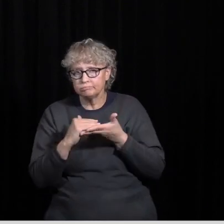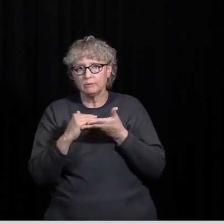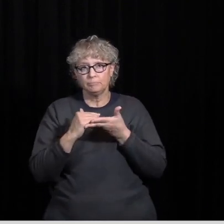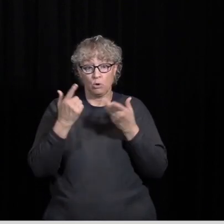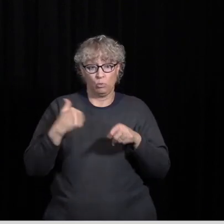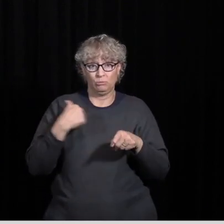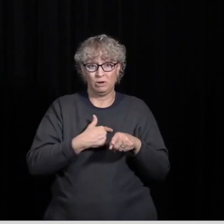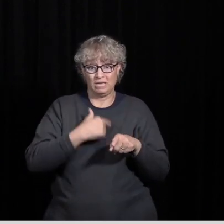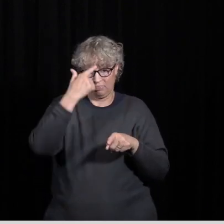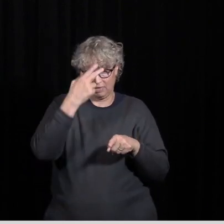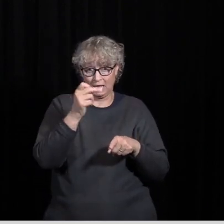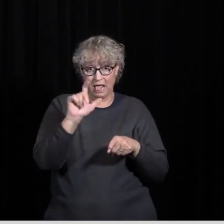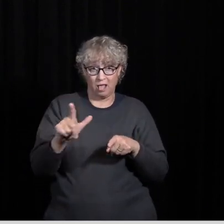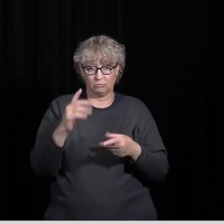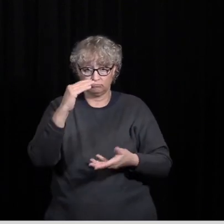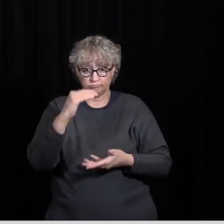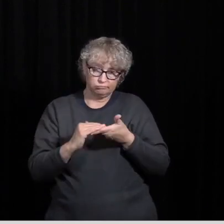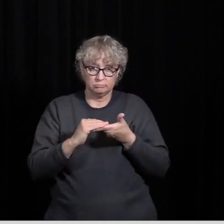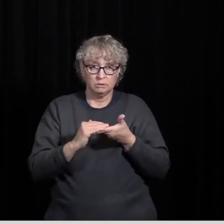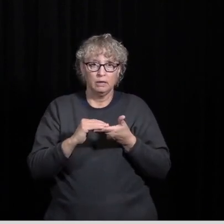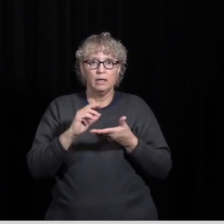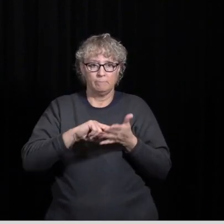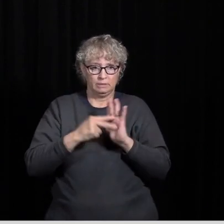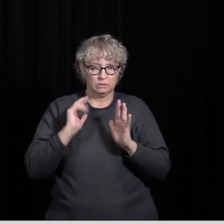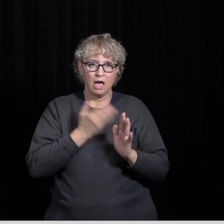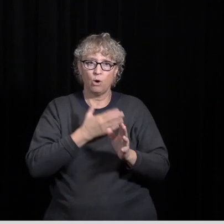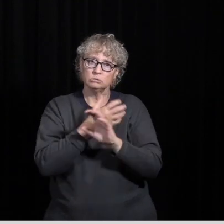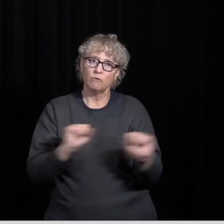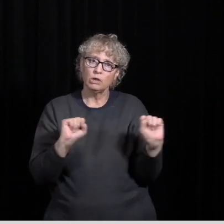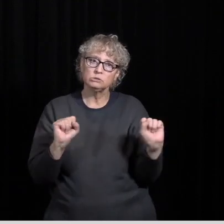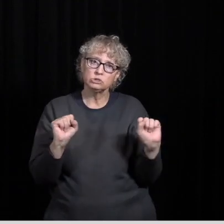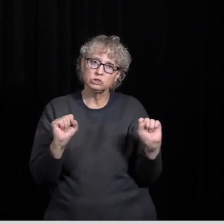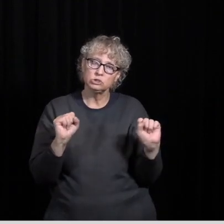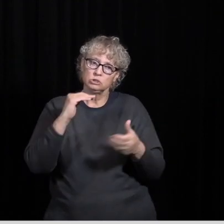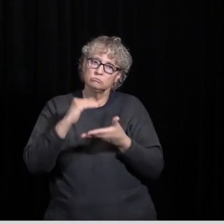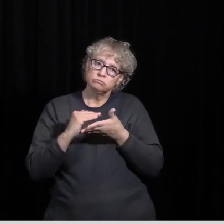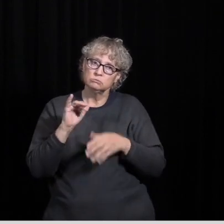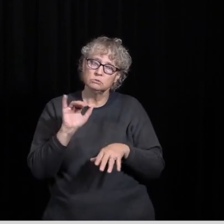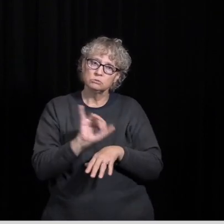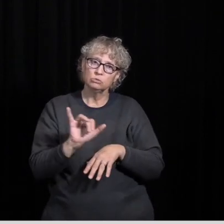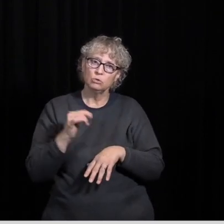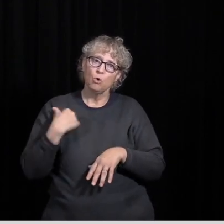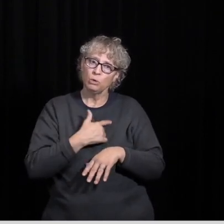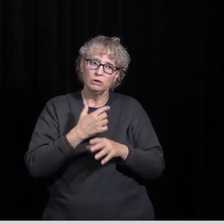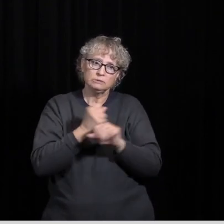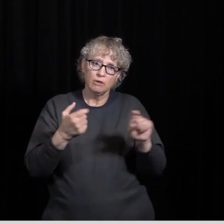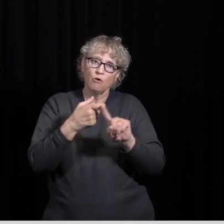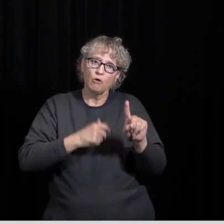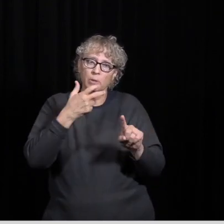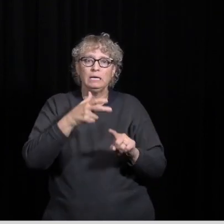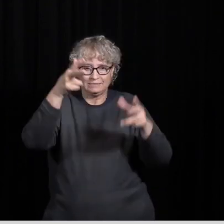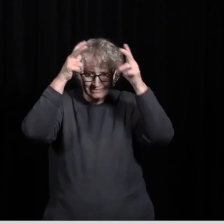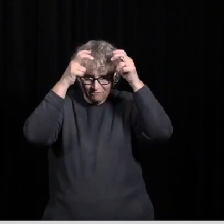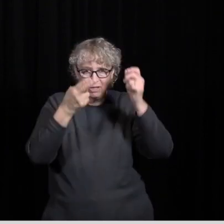when we diminish hell? It diminishes our salvation. Because what we're being saved from is the devil's hell. What we're being saved from is